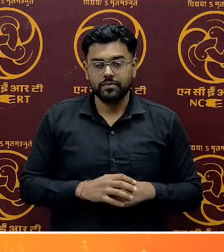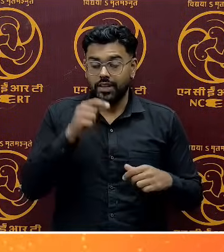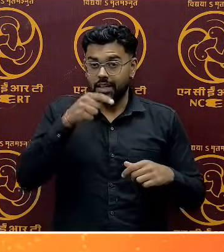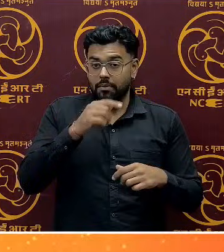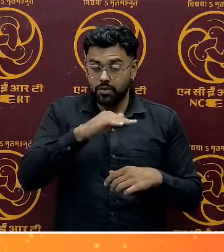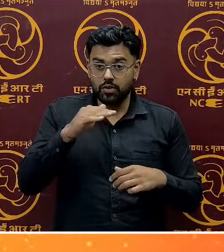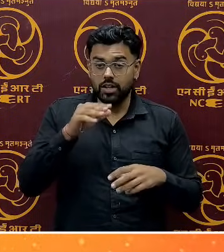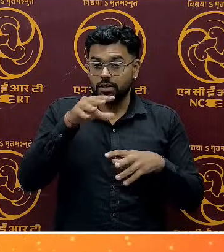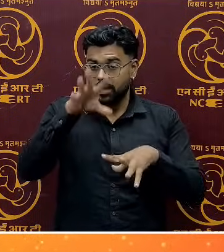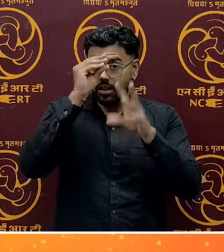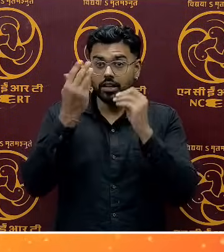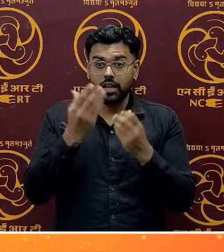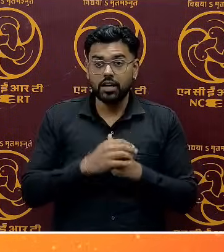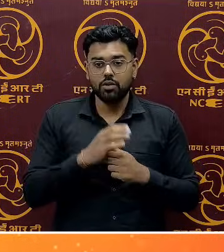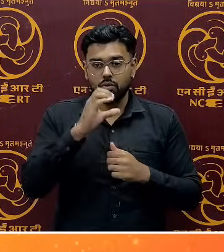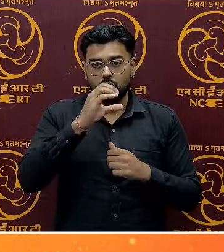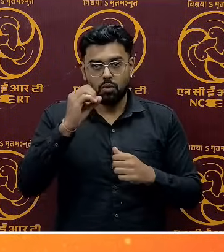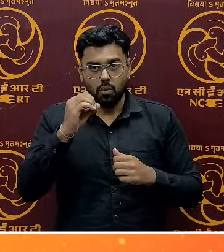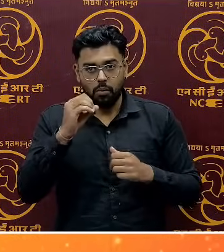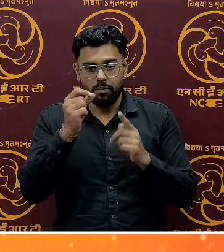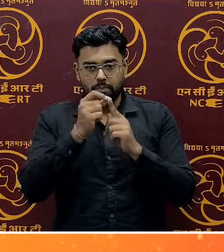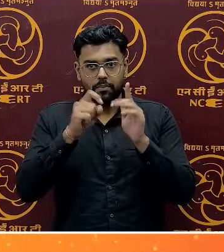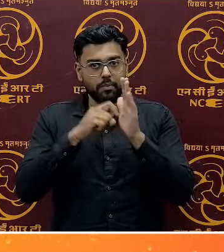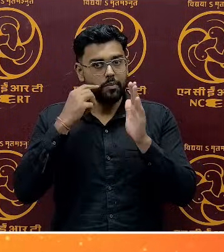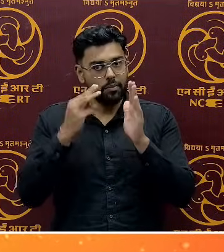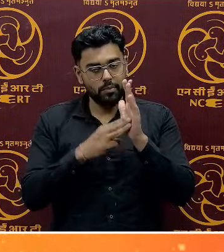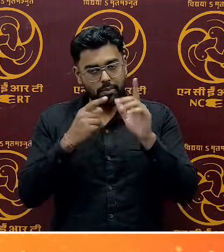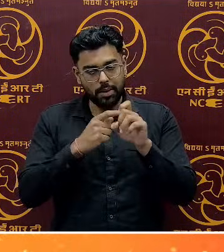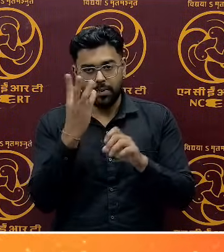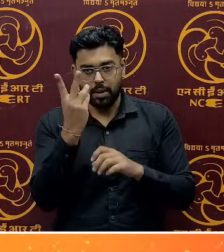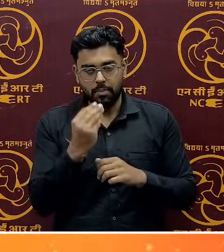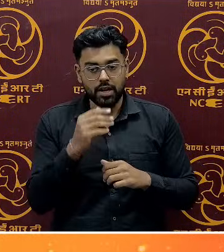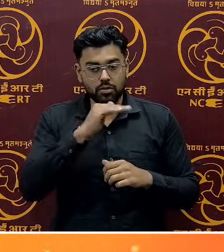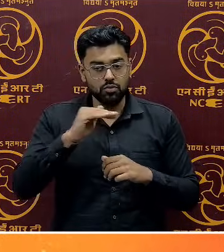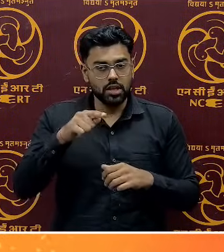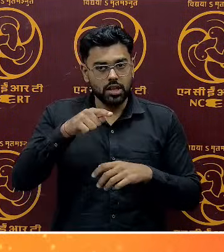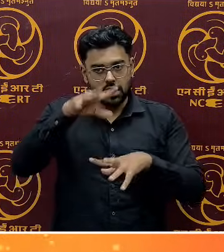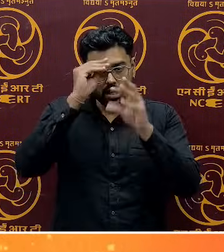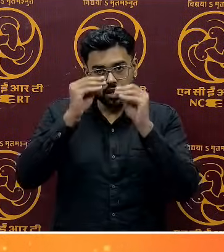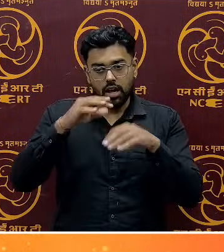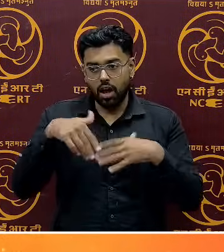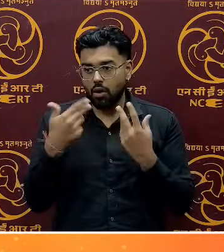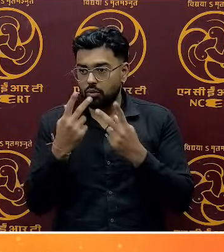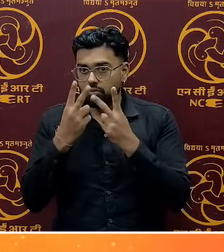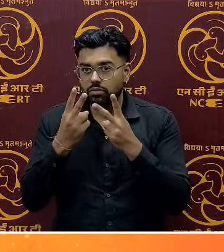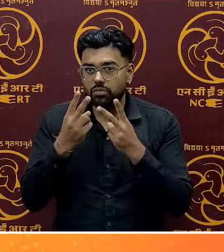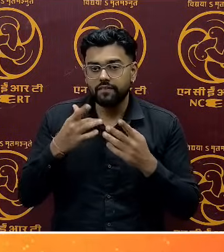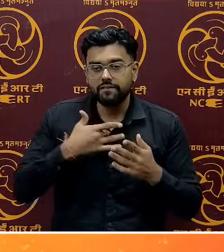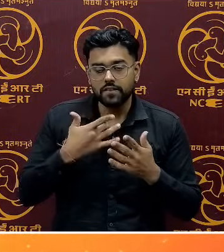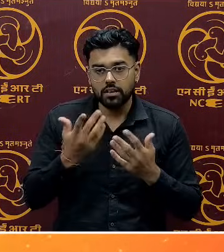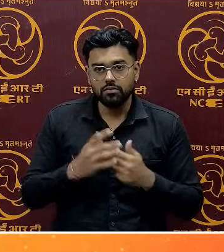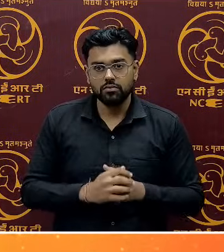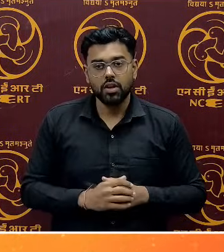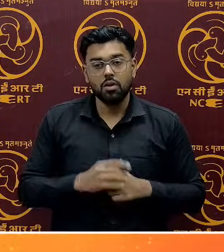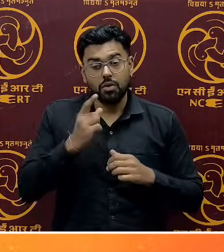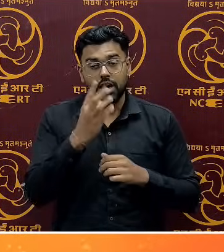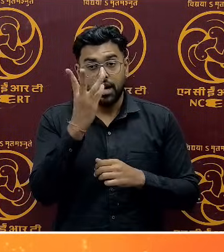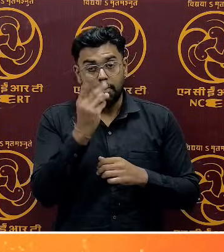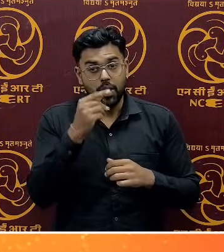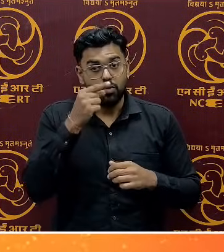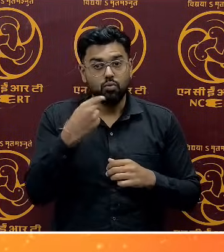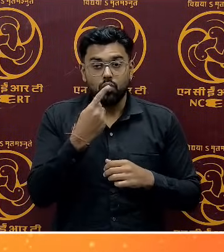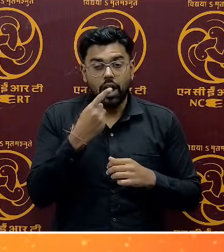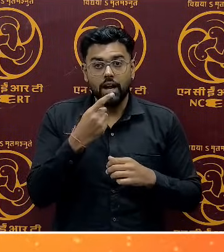also study about co-prime numbers, Harpreet. Students learn to identify co-prime numbers, numbers with no